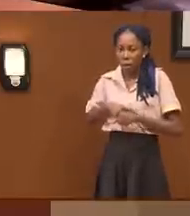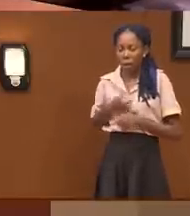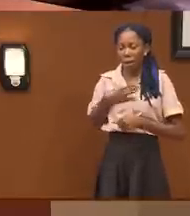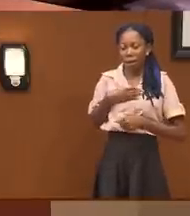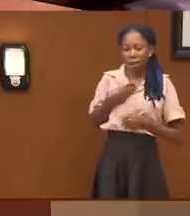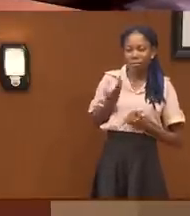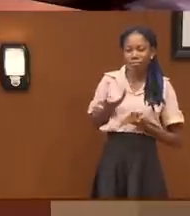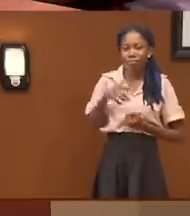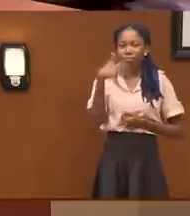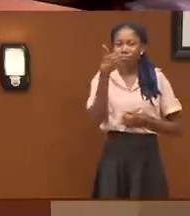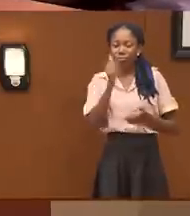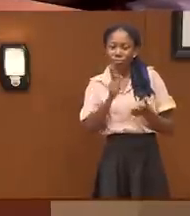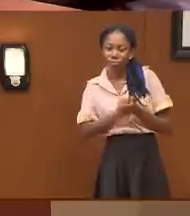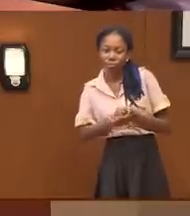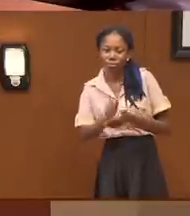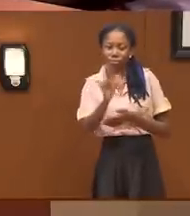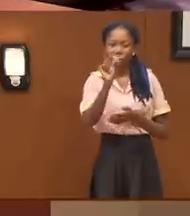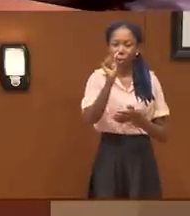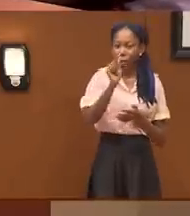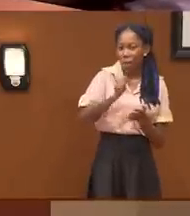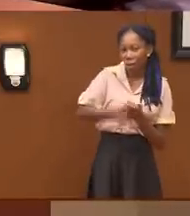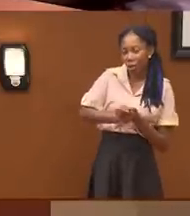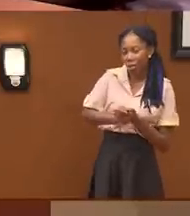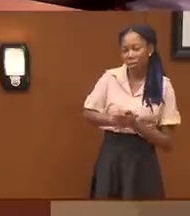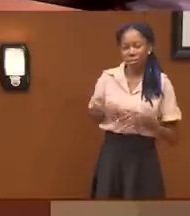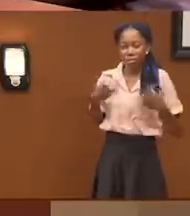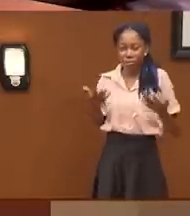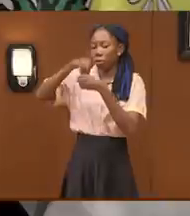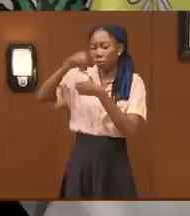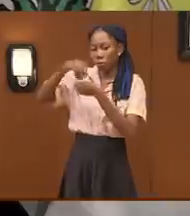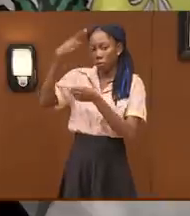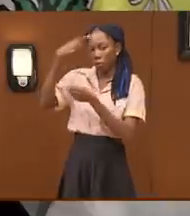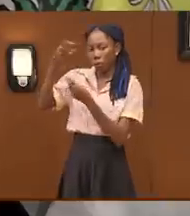20, and all that. So I can't really say he paid a complete year.